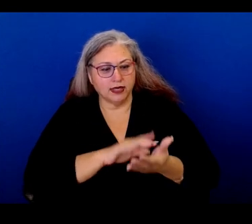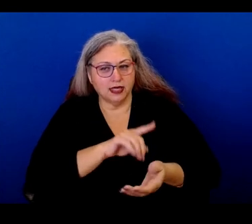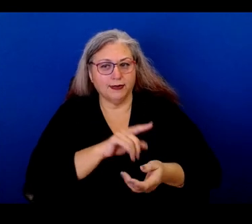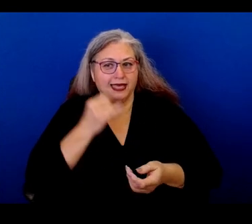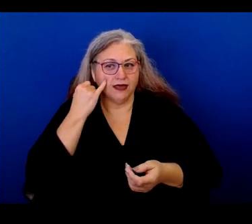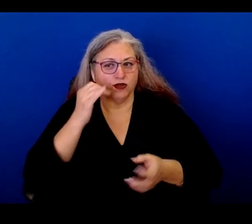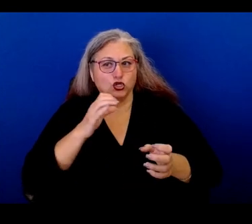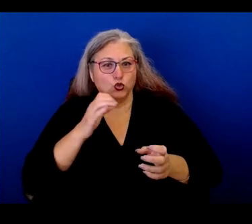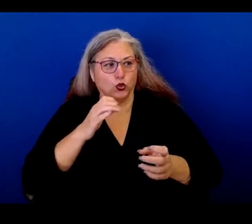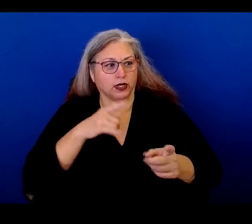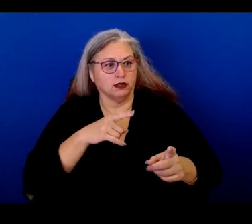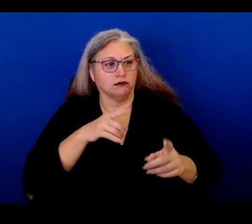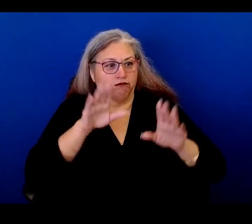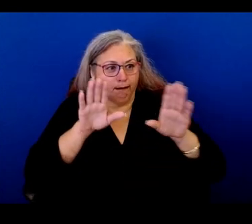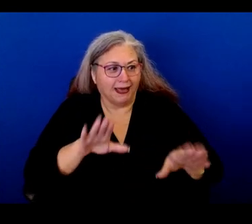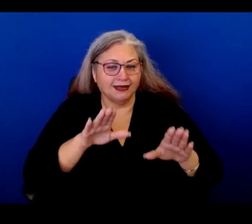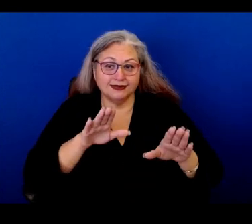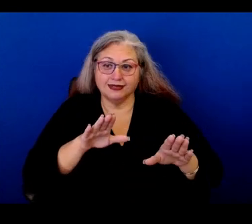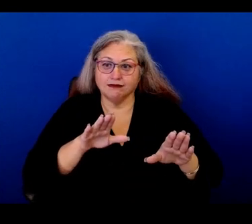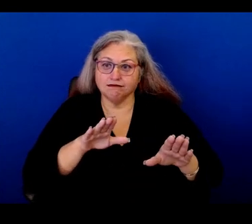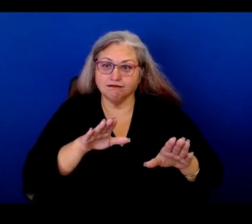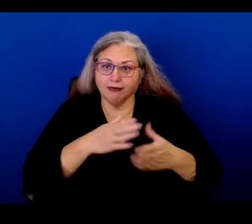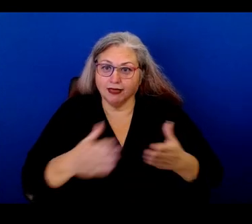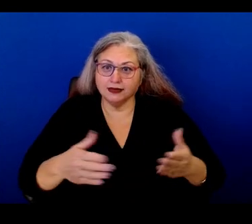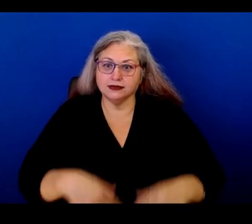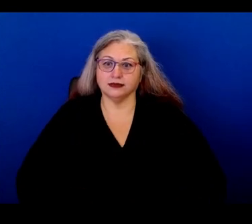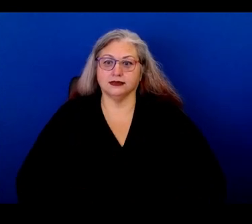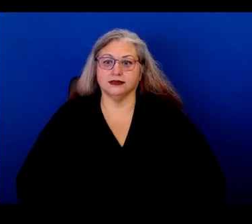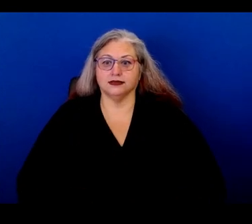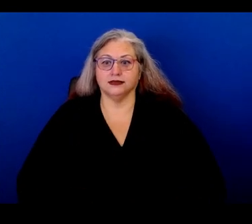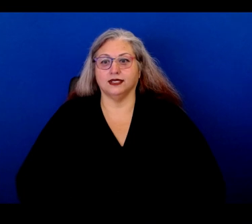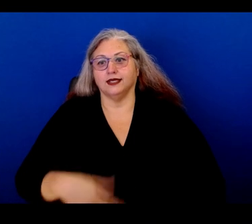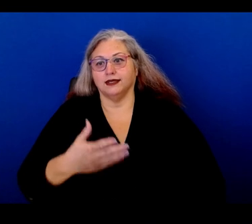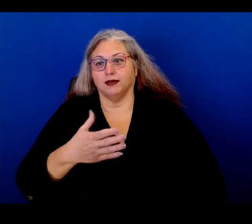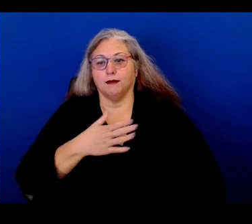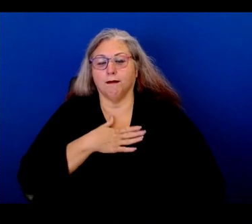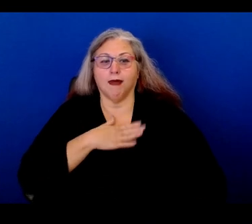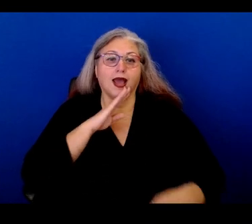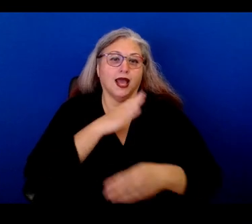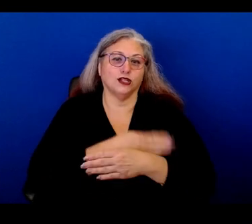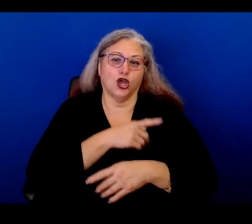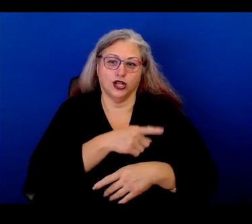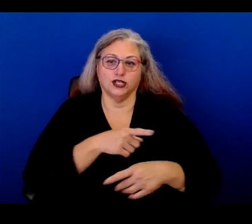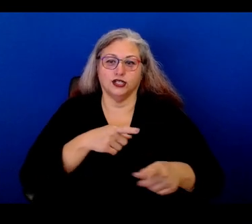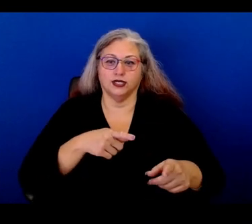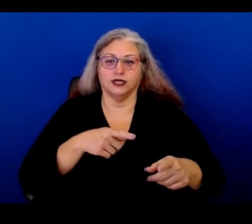they are doing awesome things. So, you know, my daughter